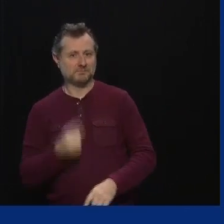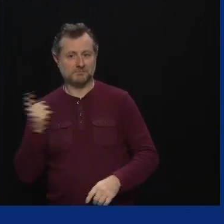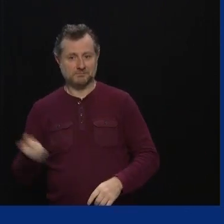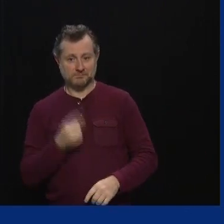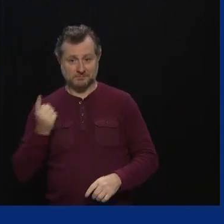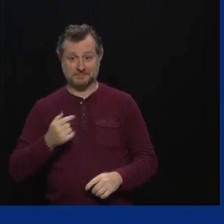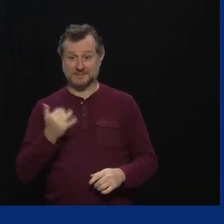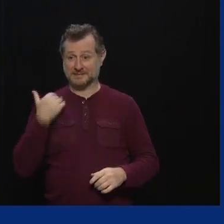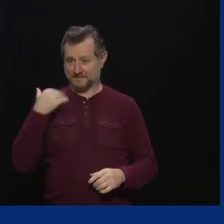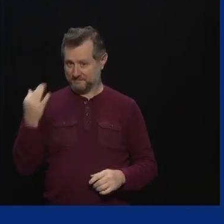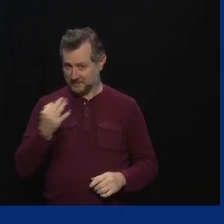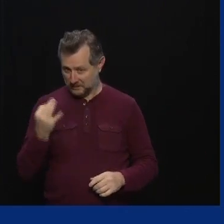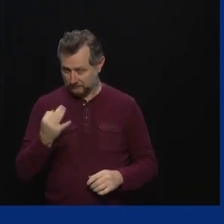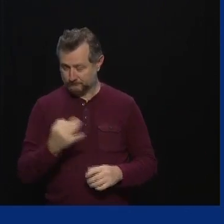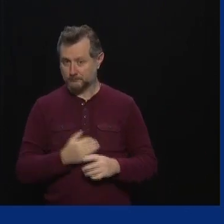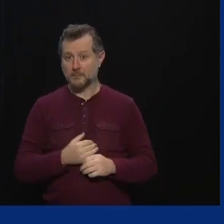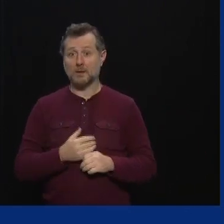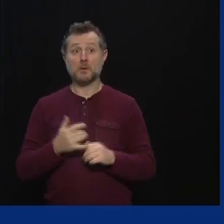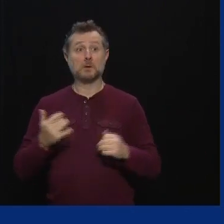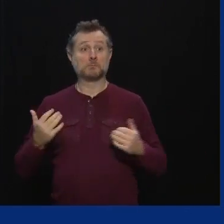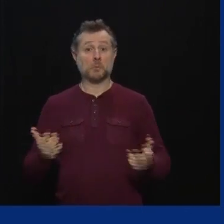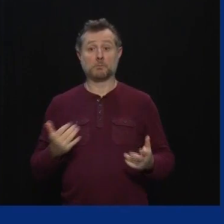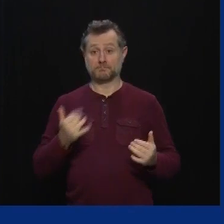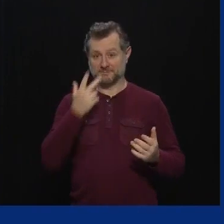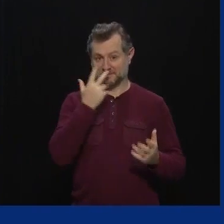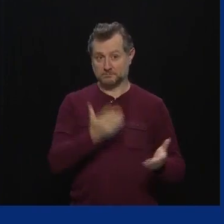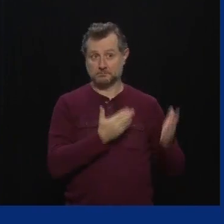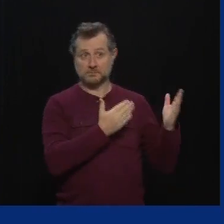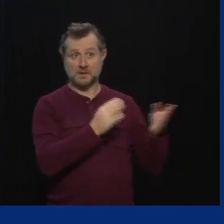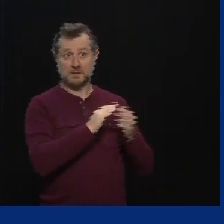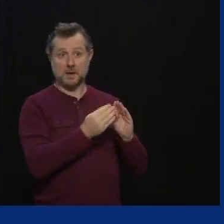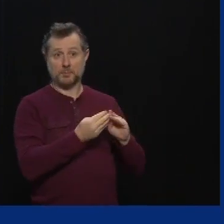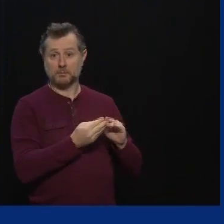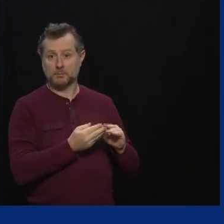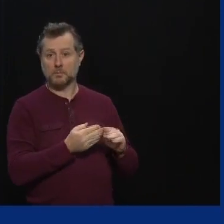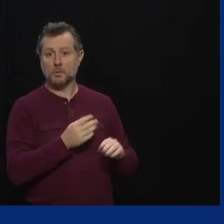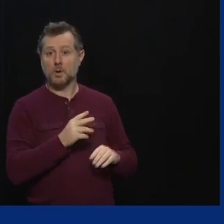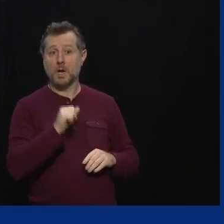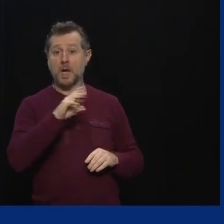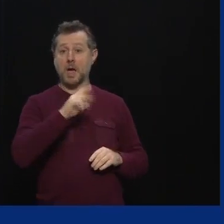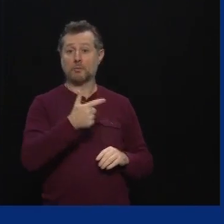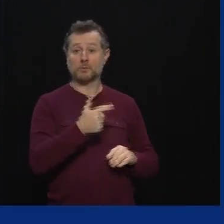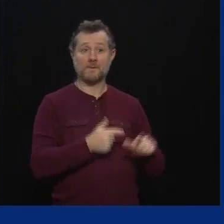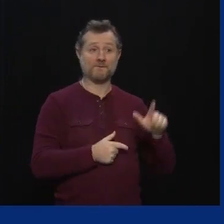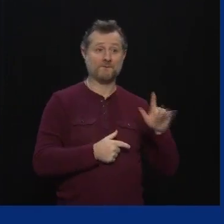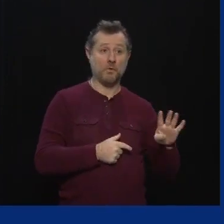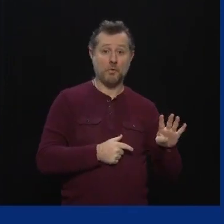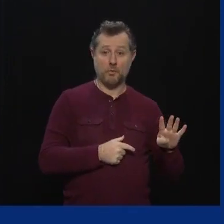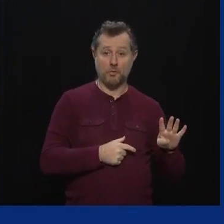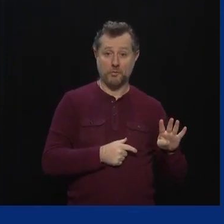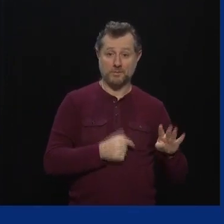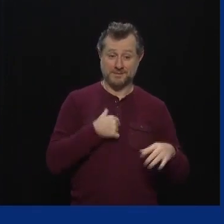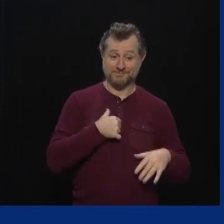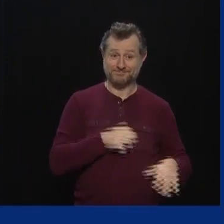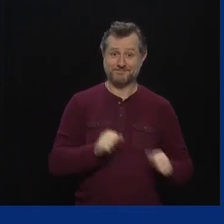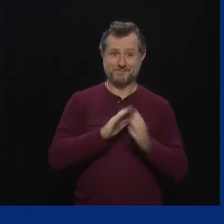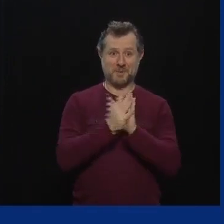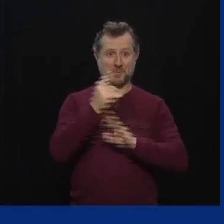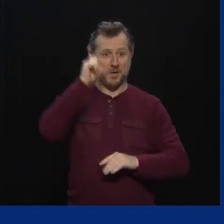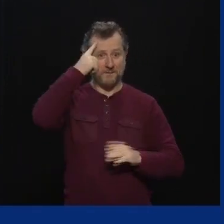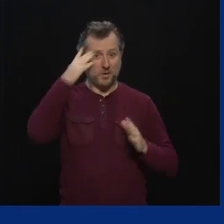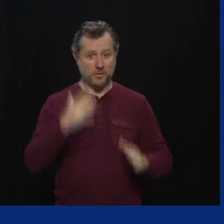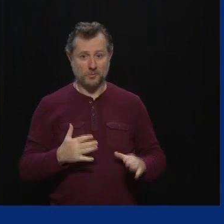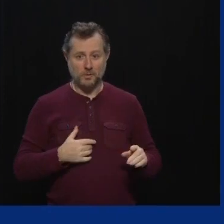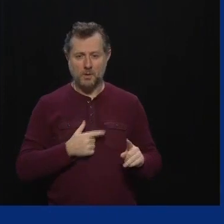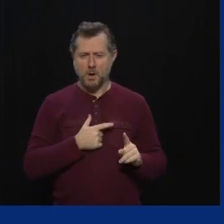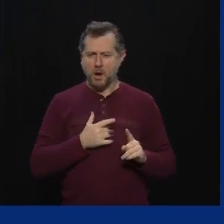for themselves. Look where we were August 24th, but the date you may or may not remember. It's the date I became your governor. And I've been tracking since then what we've